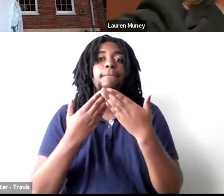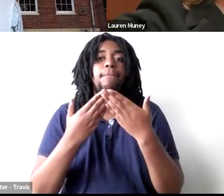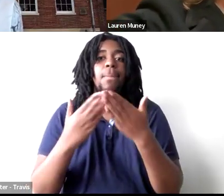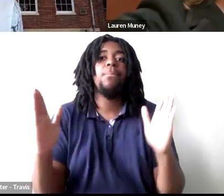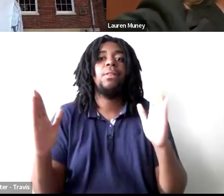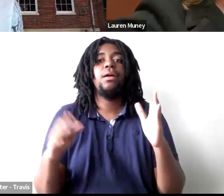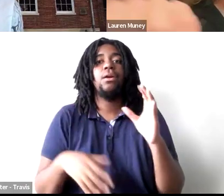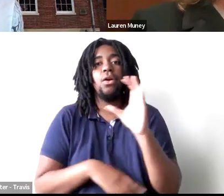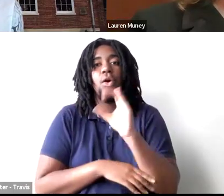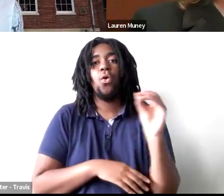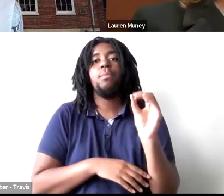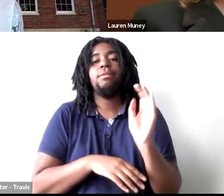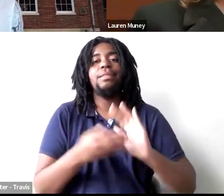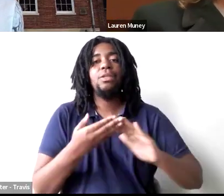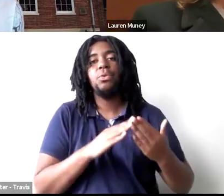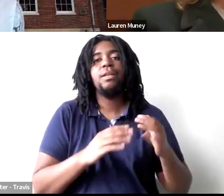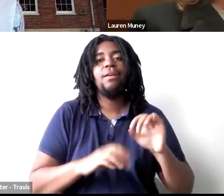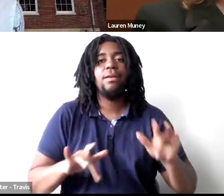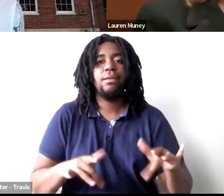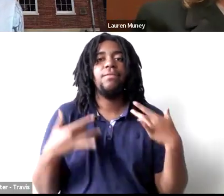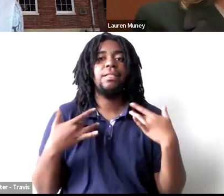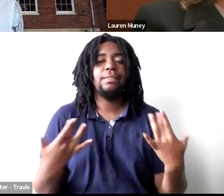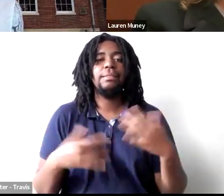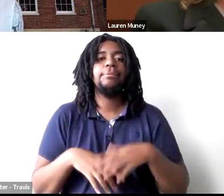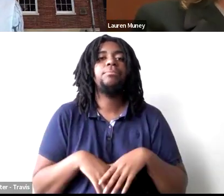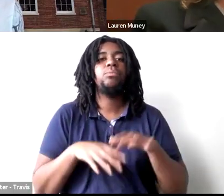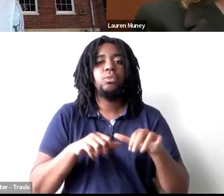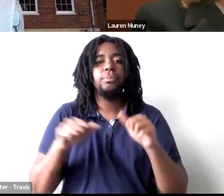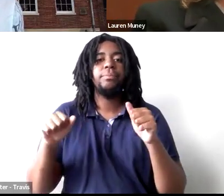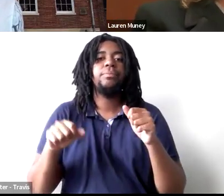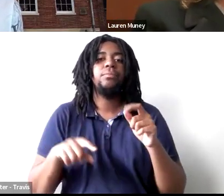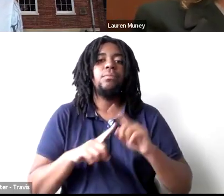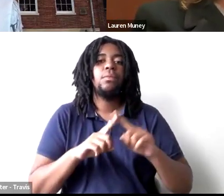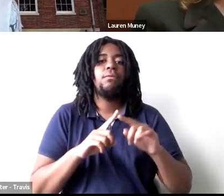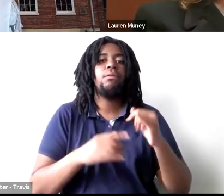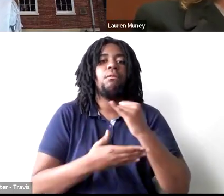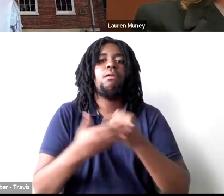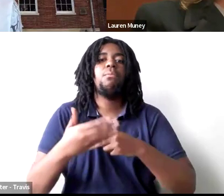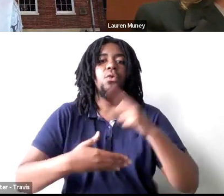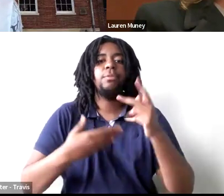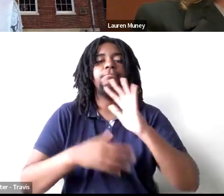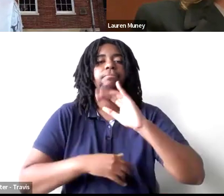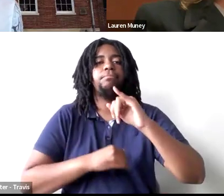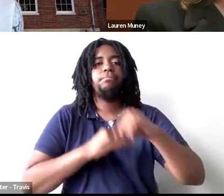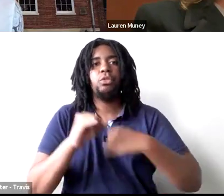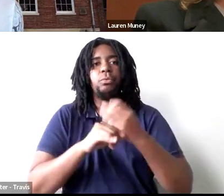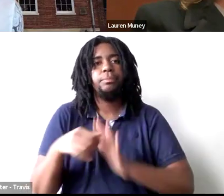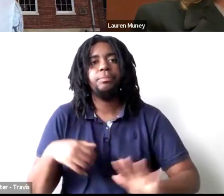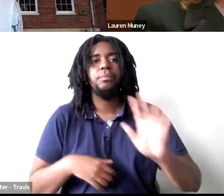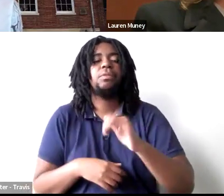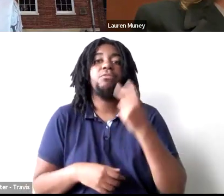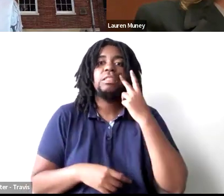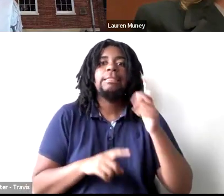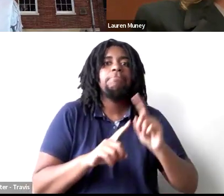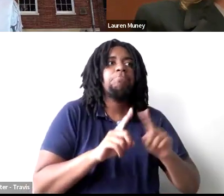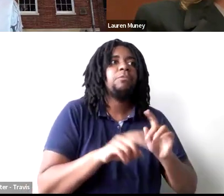events, museums, and in public art programs across the globe. You may have seen her at the Smithsonian Institution, the Kennedy Center, the